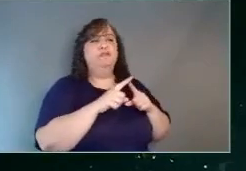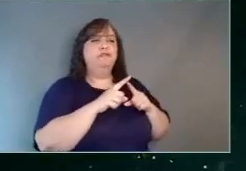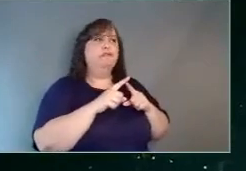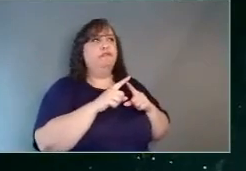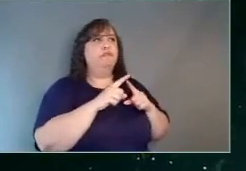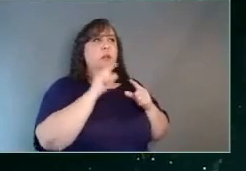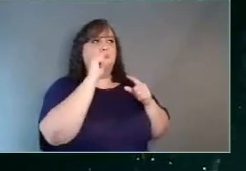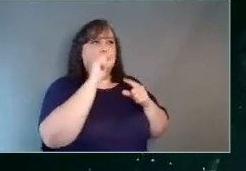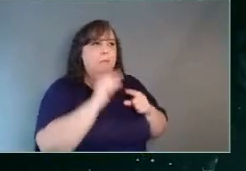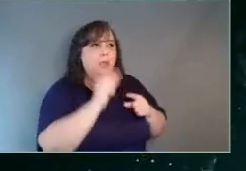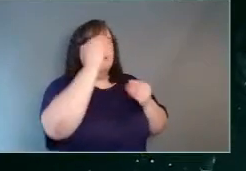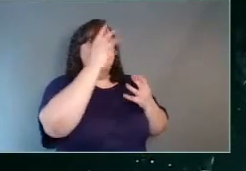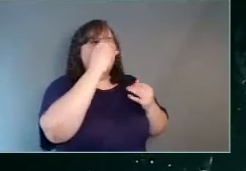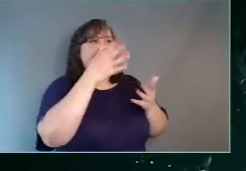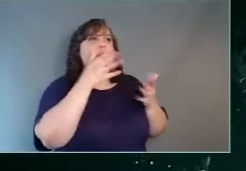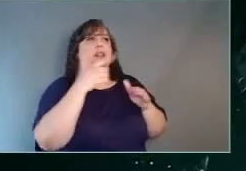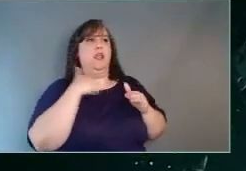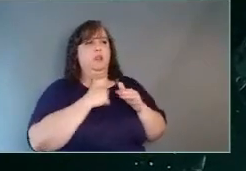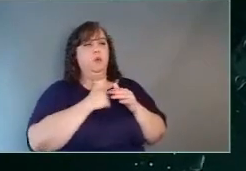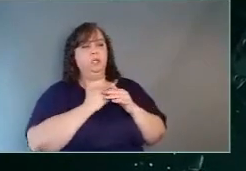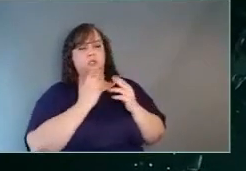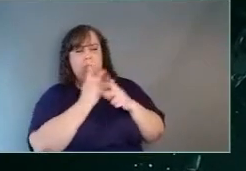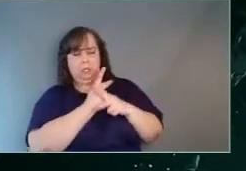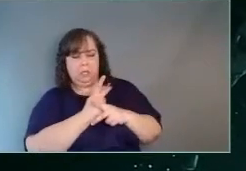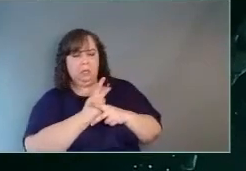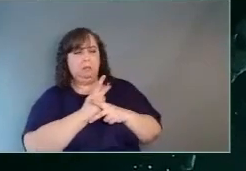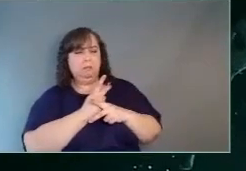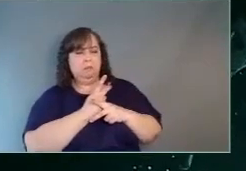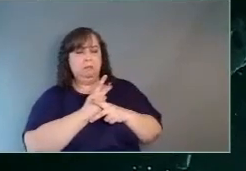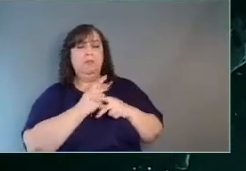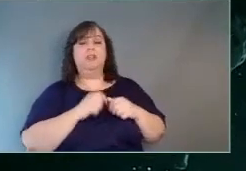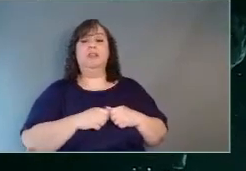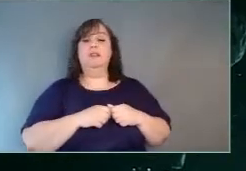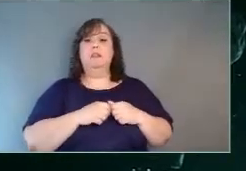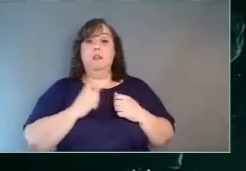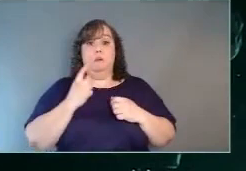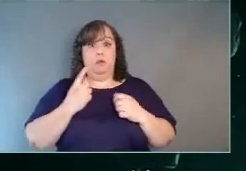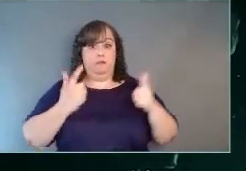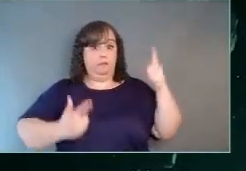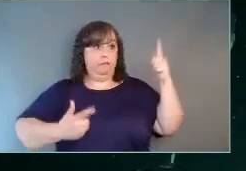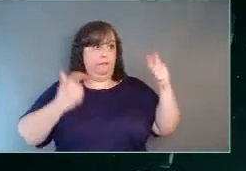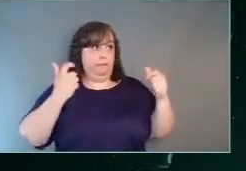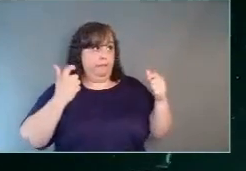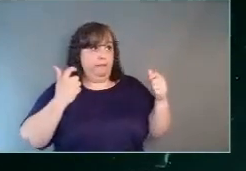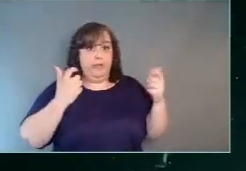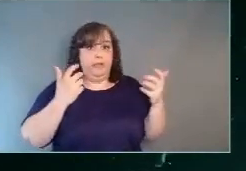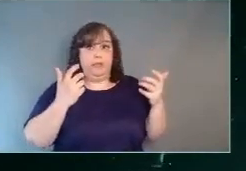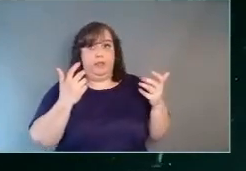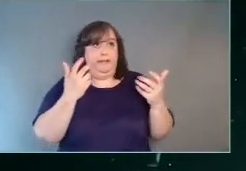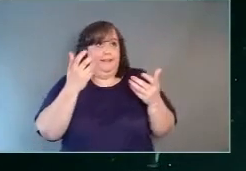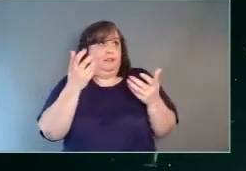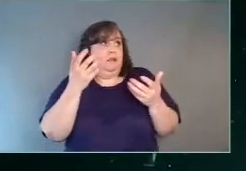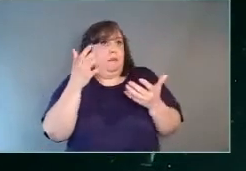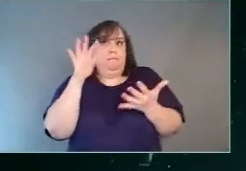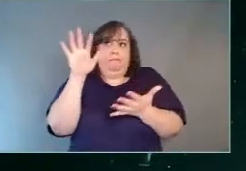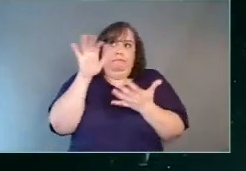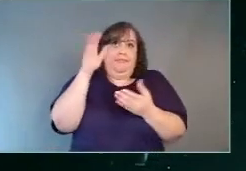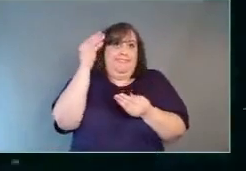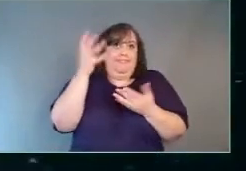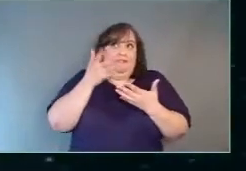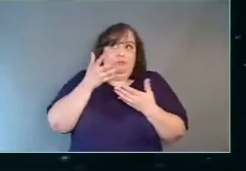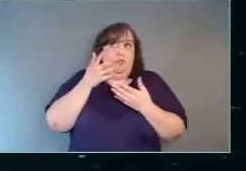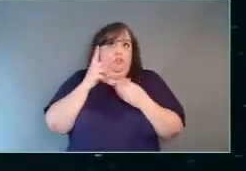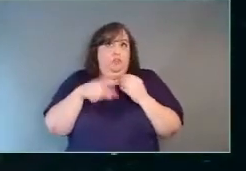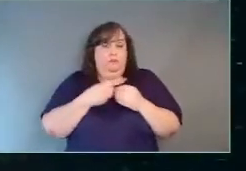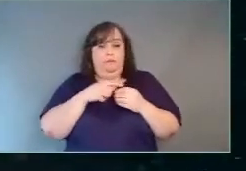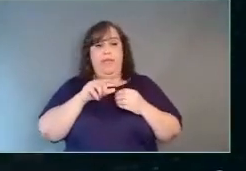draw that conclusion. One of the biggest sources of information about asteroids are actually meteorites